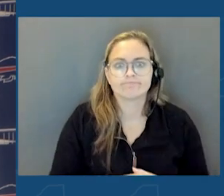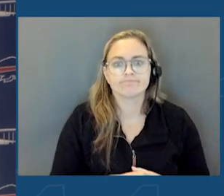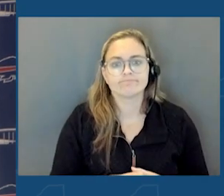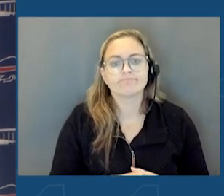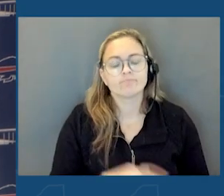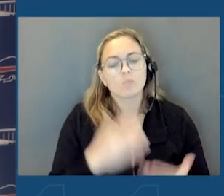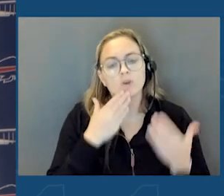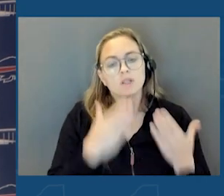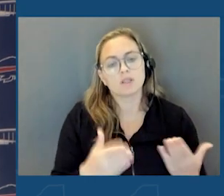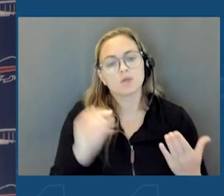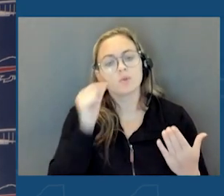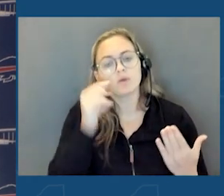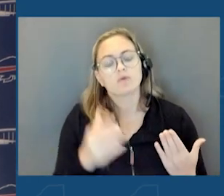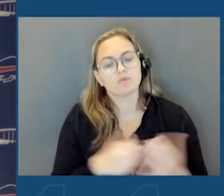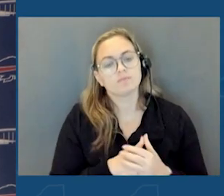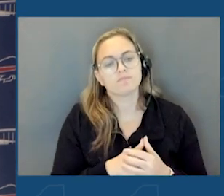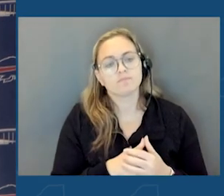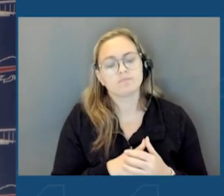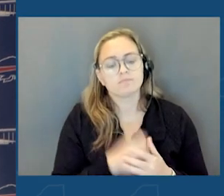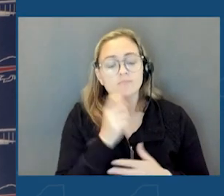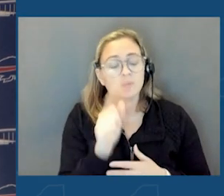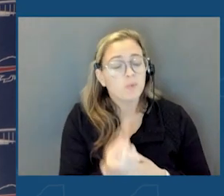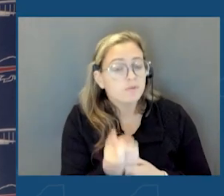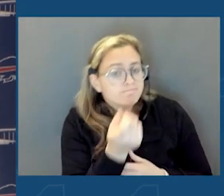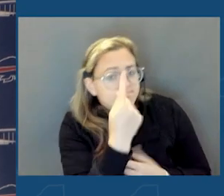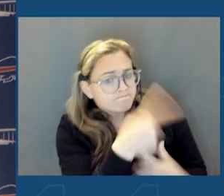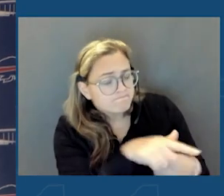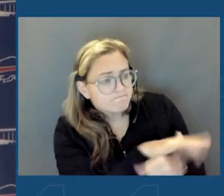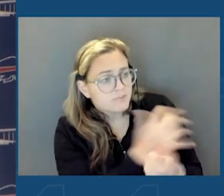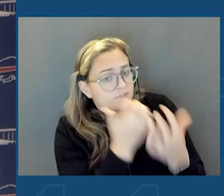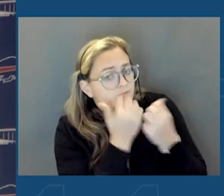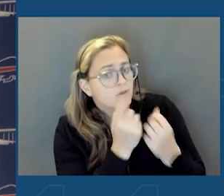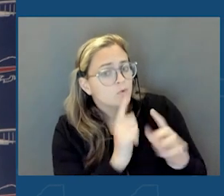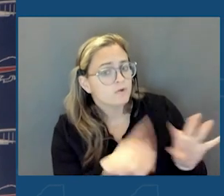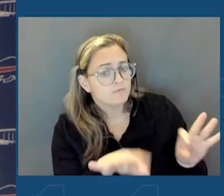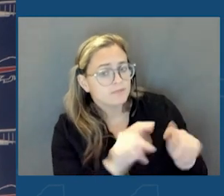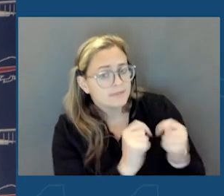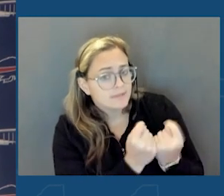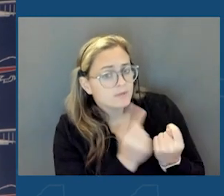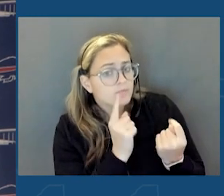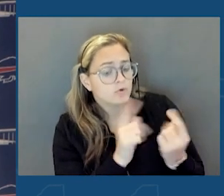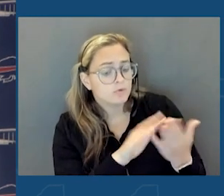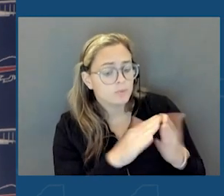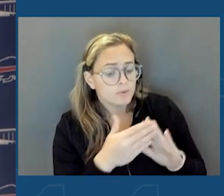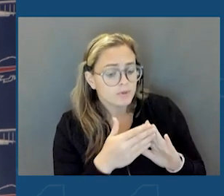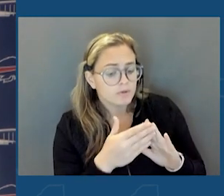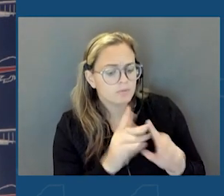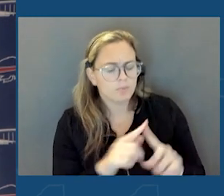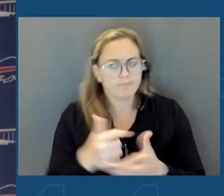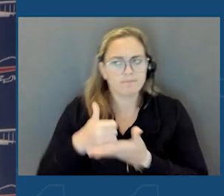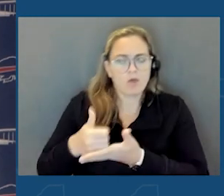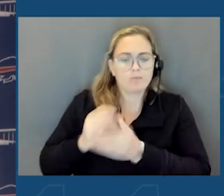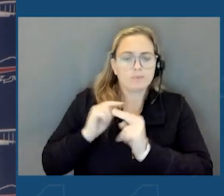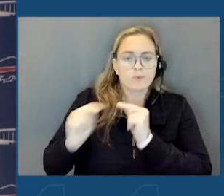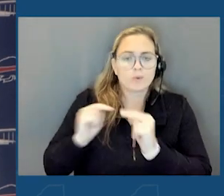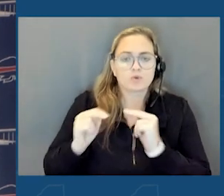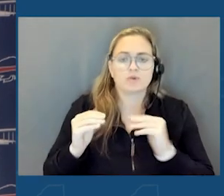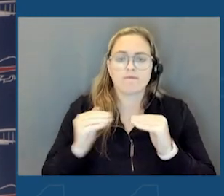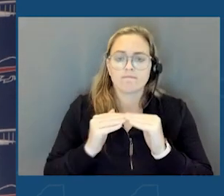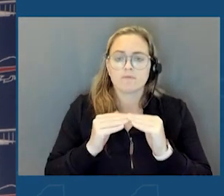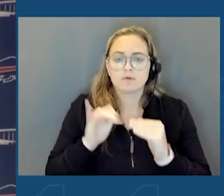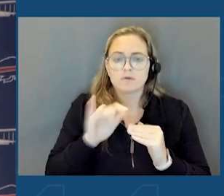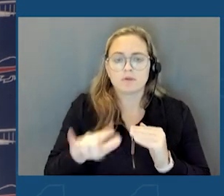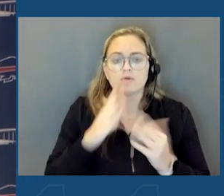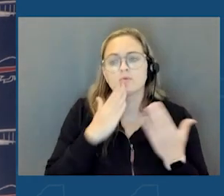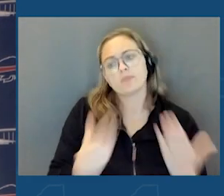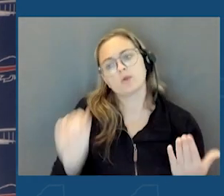her for not only understanding the value of this team to this community, but helping to negotiate a fair deal for all. So thank you,